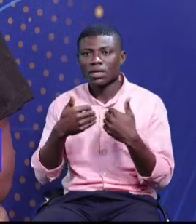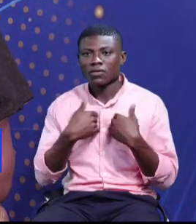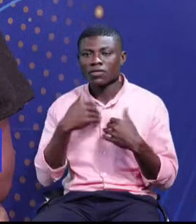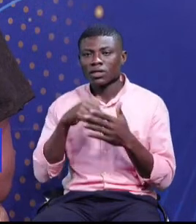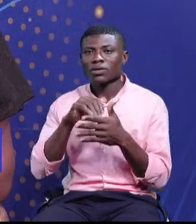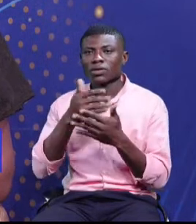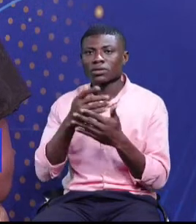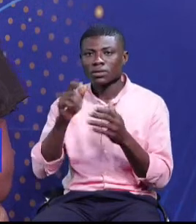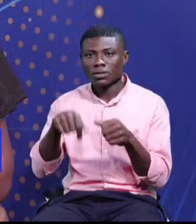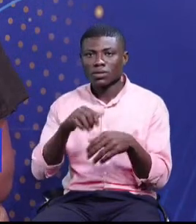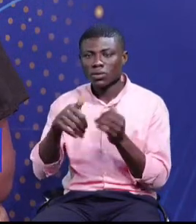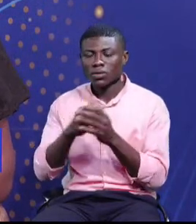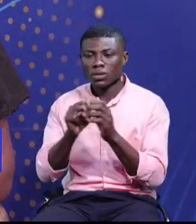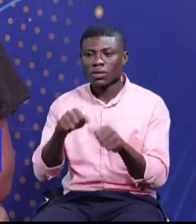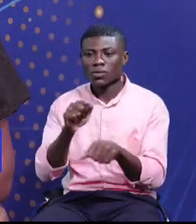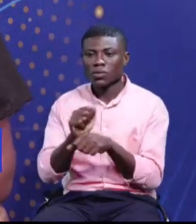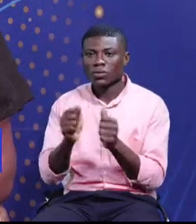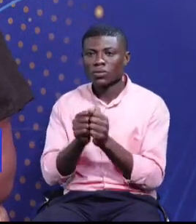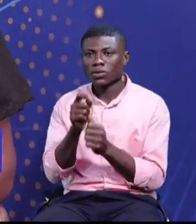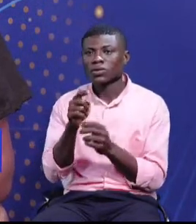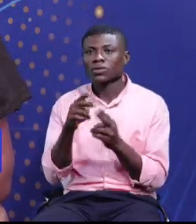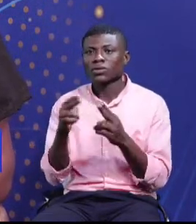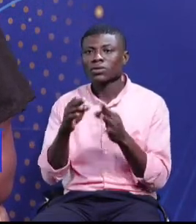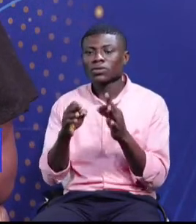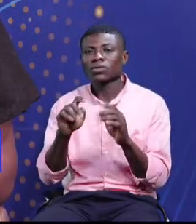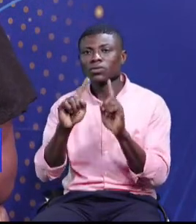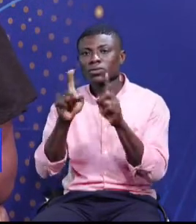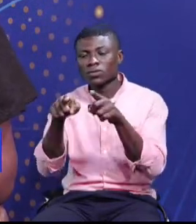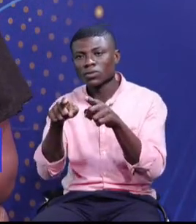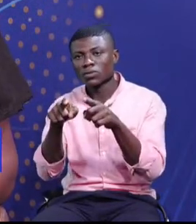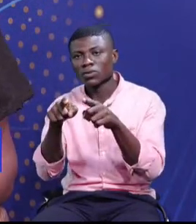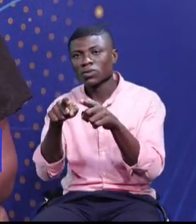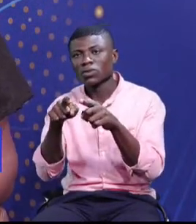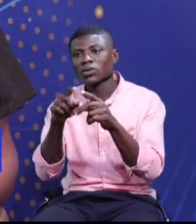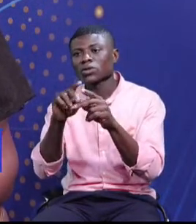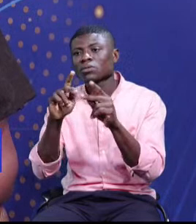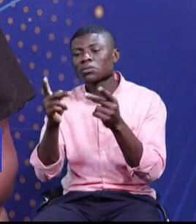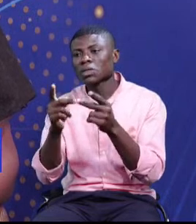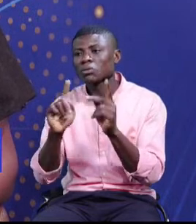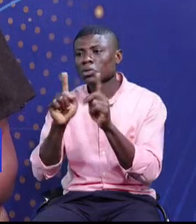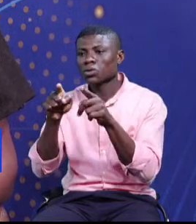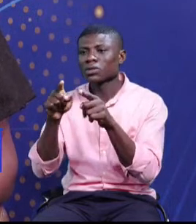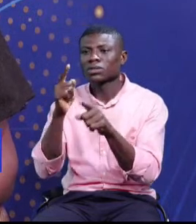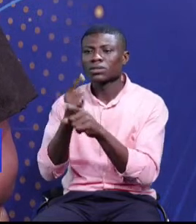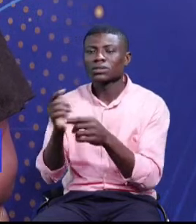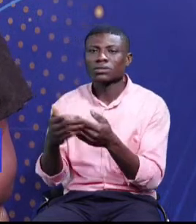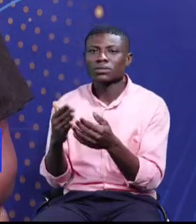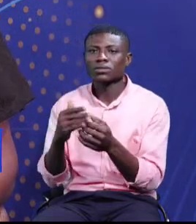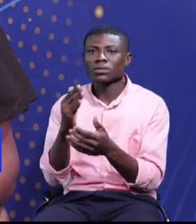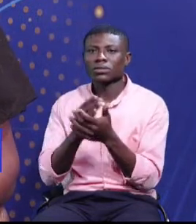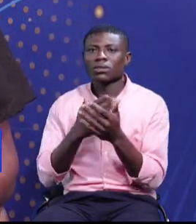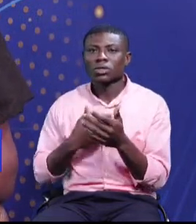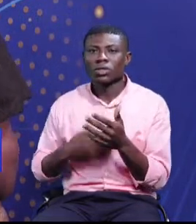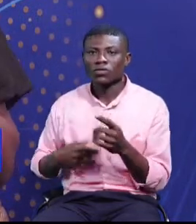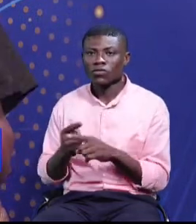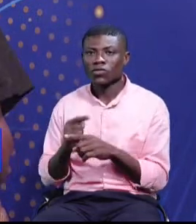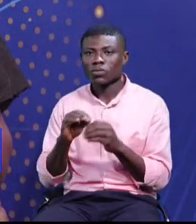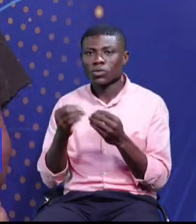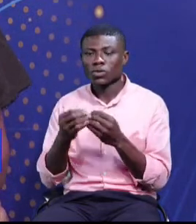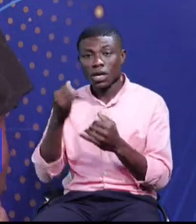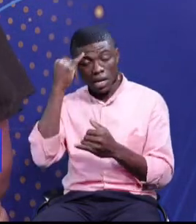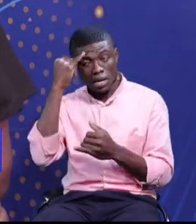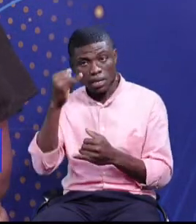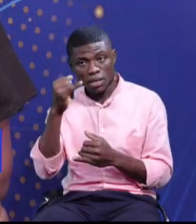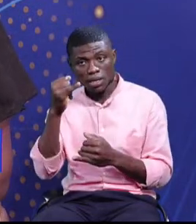process, they are able to intercede on your behalf. So if you're going to a particular agency, I've been going there, then somebody from that office, the